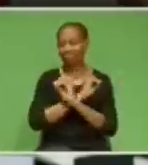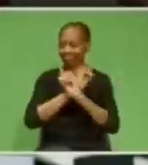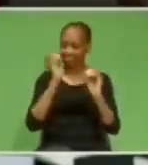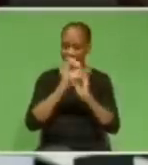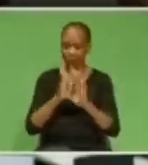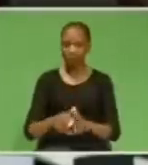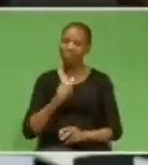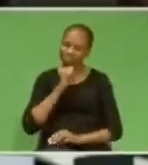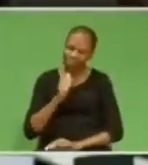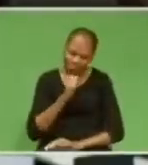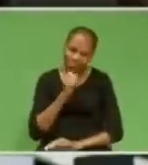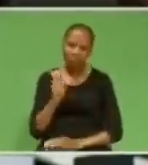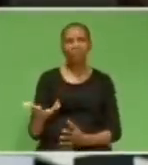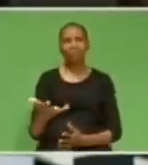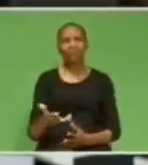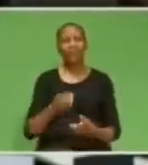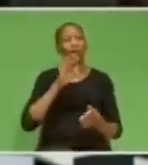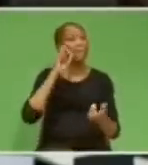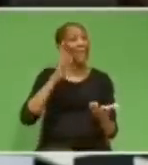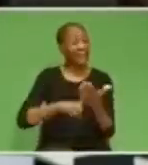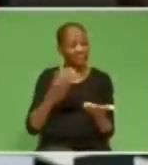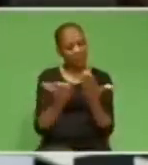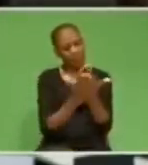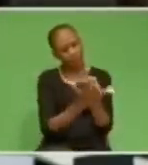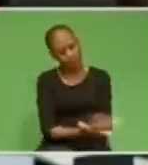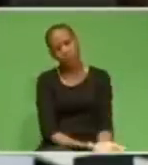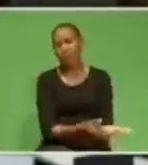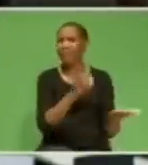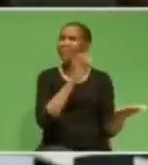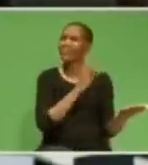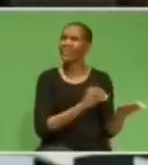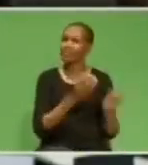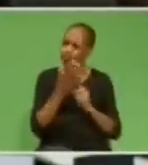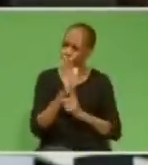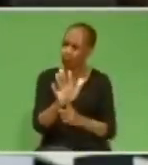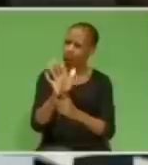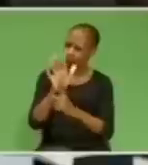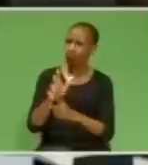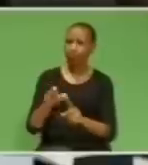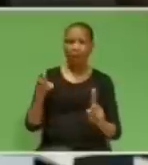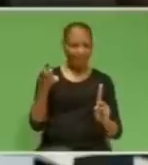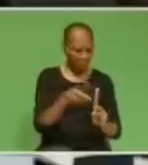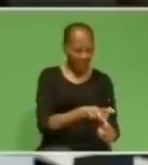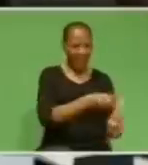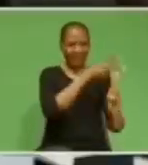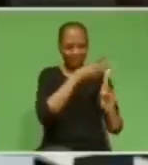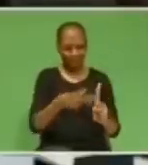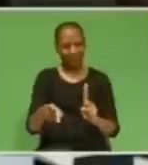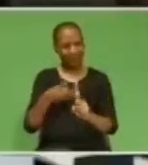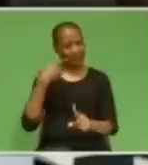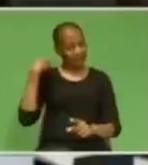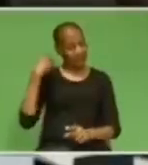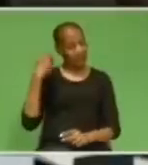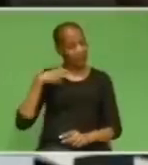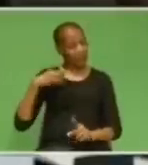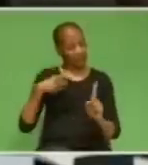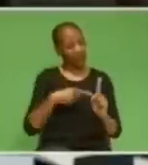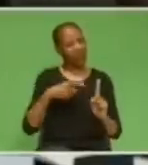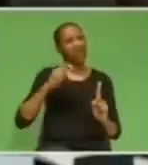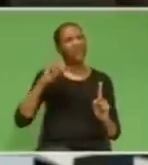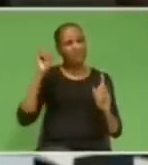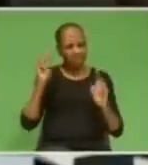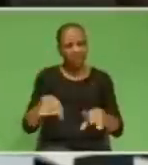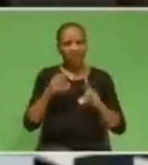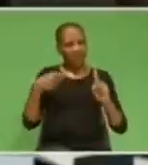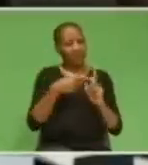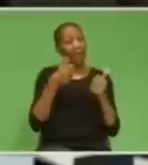is despite actual evidence of long periods of violence, of abuse that she endured in the hands of her erstwhile